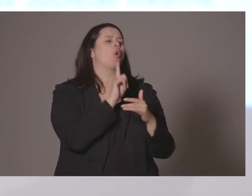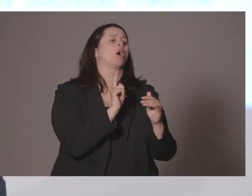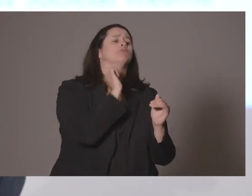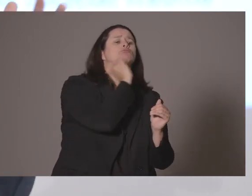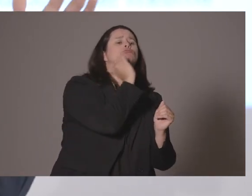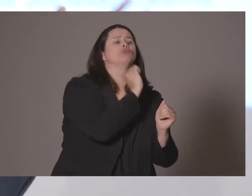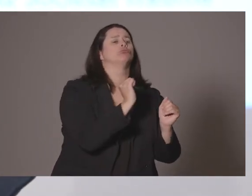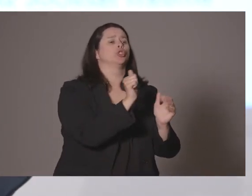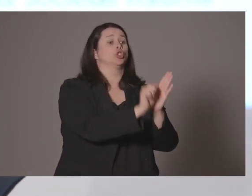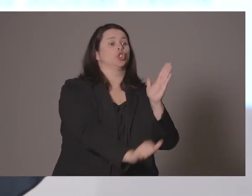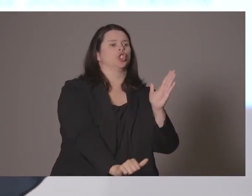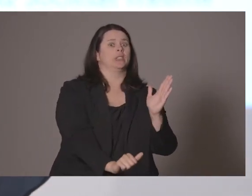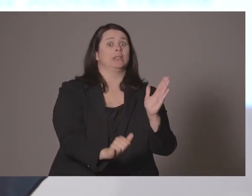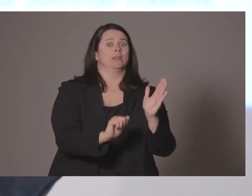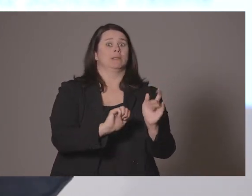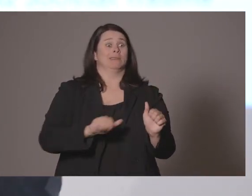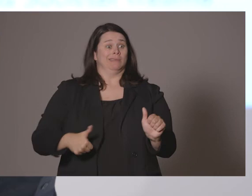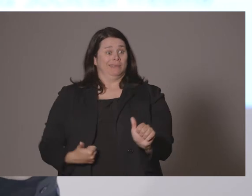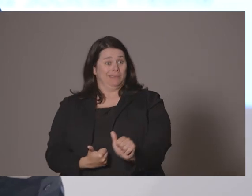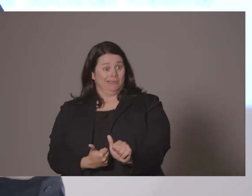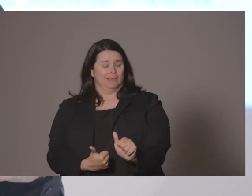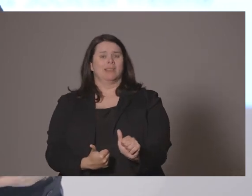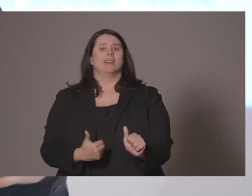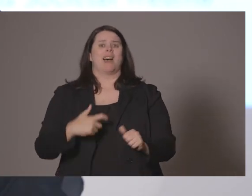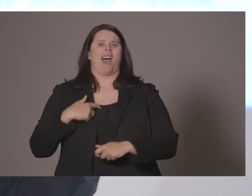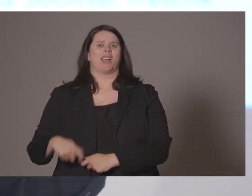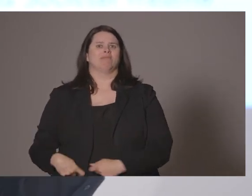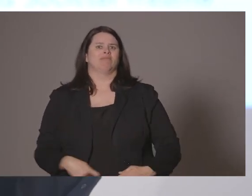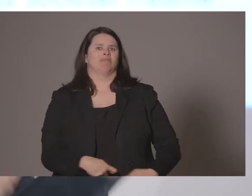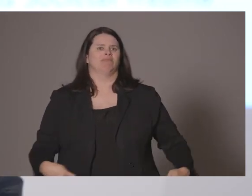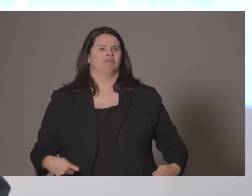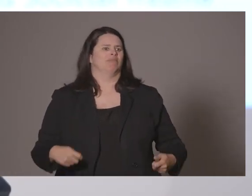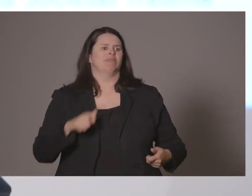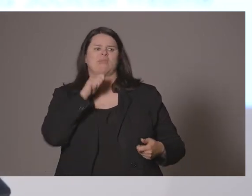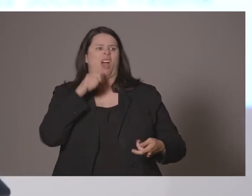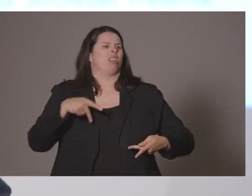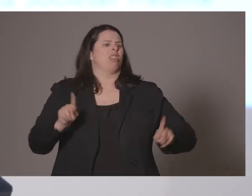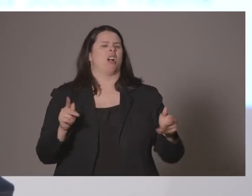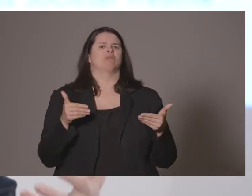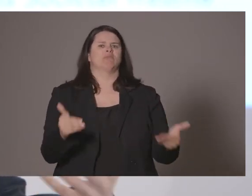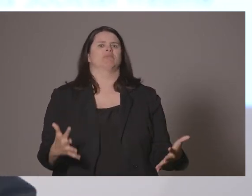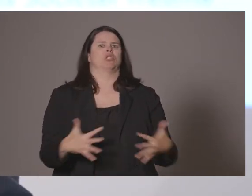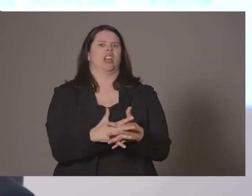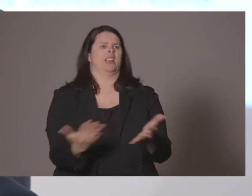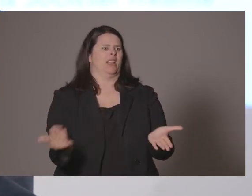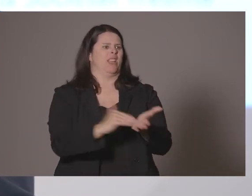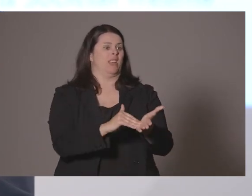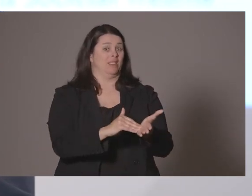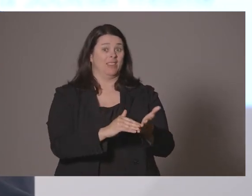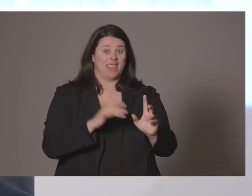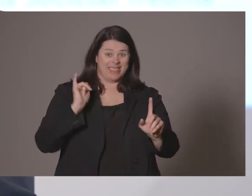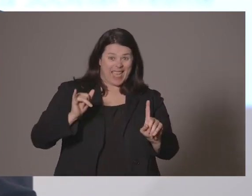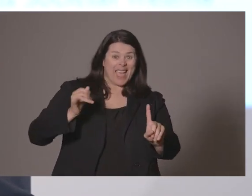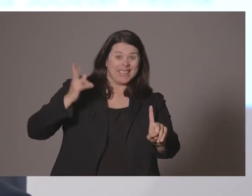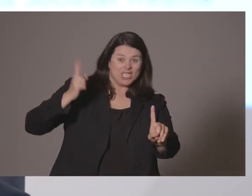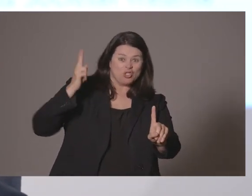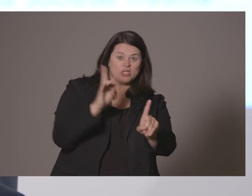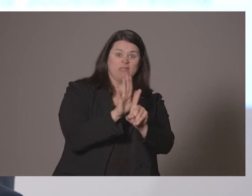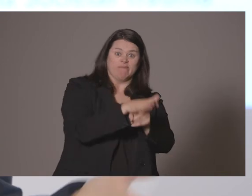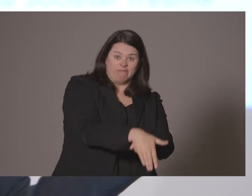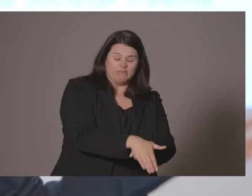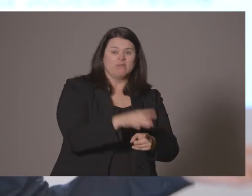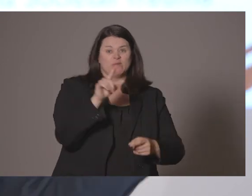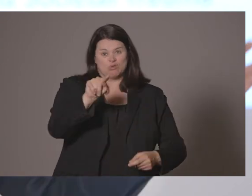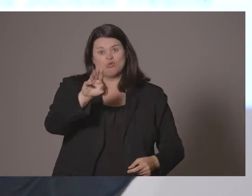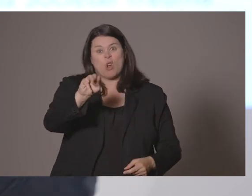of the ideologies and the ways that we dehumanize each other. And that history, as a historical sense, is also very